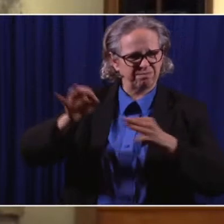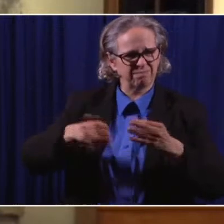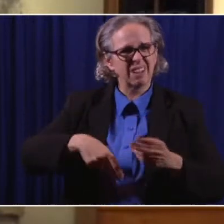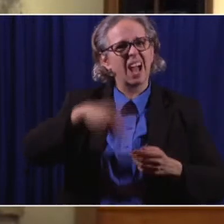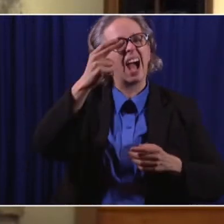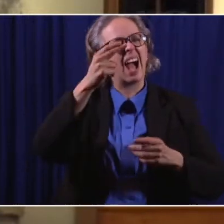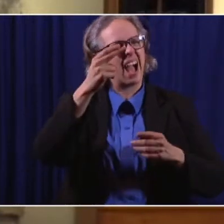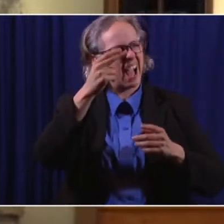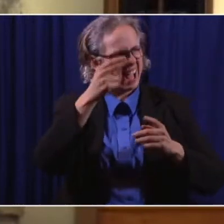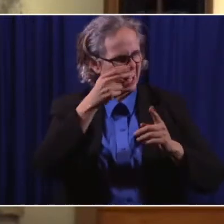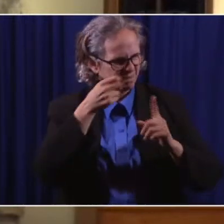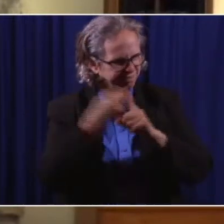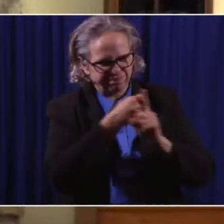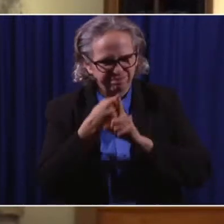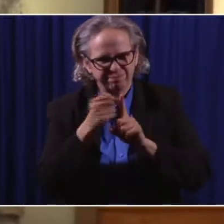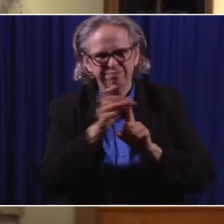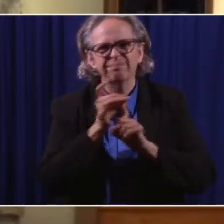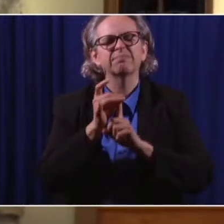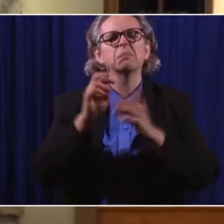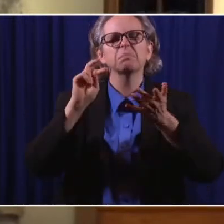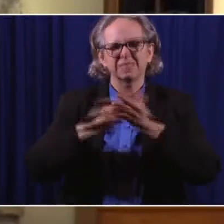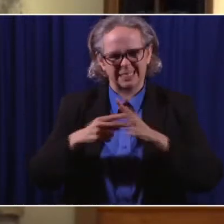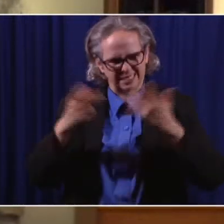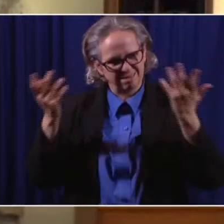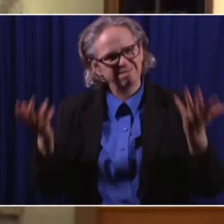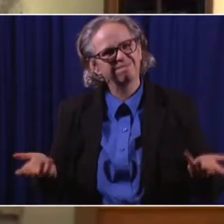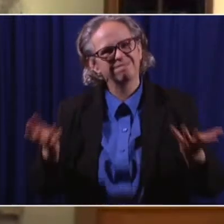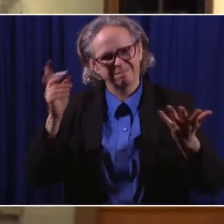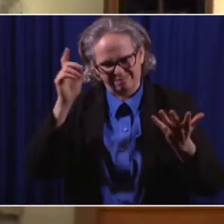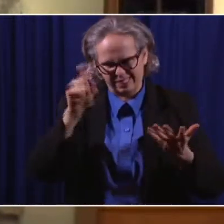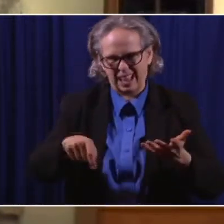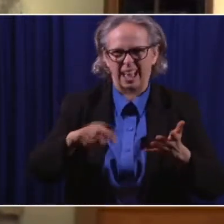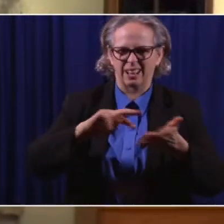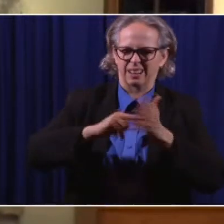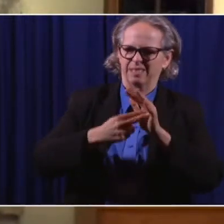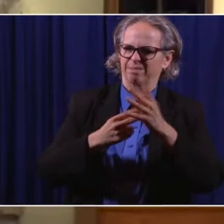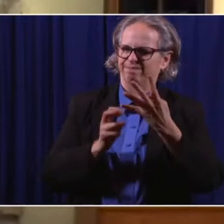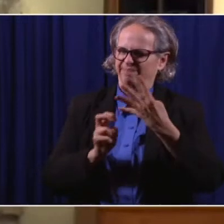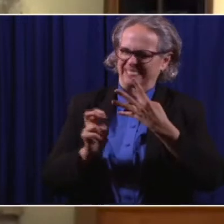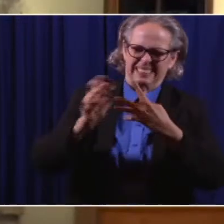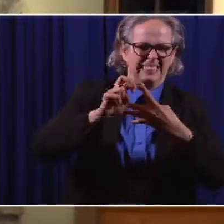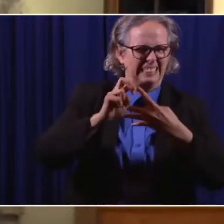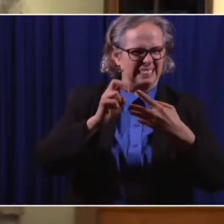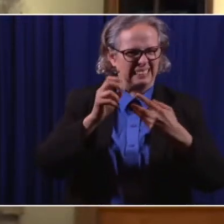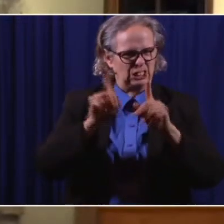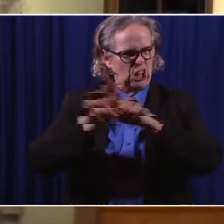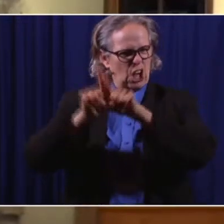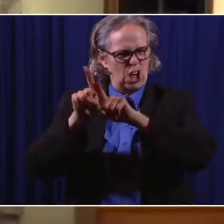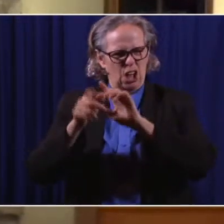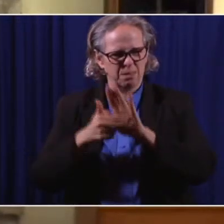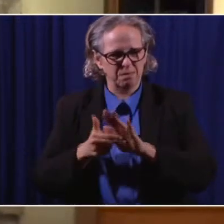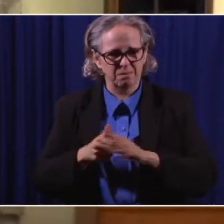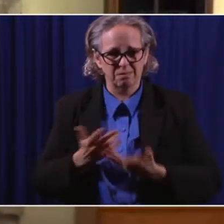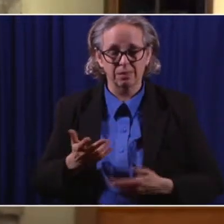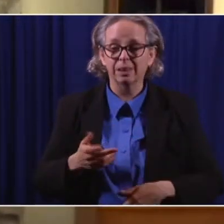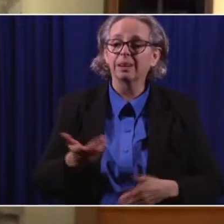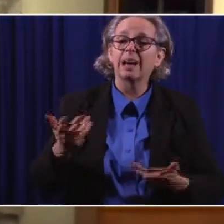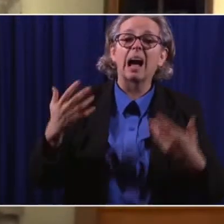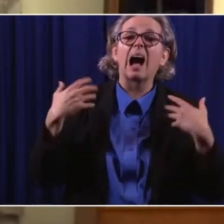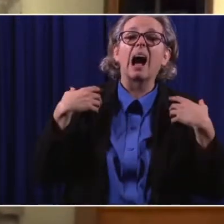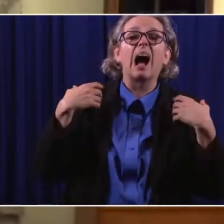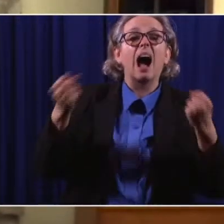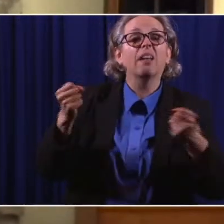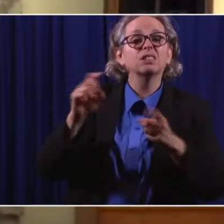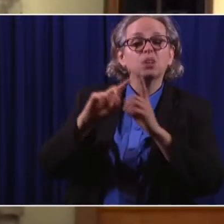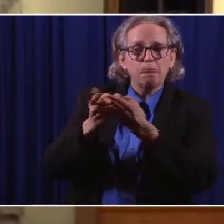cases, outpatient visits, and hospital admissions. Local health department officials report they're seeing double the case